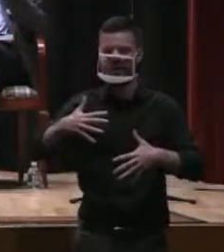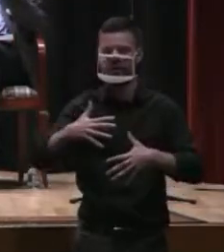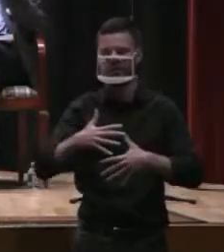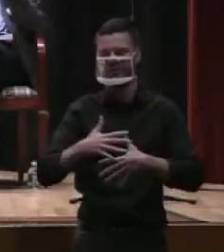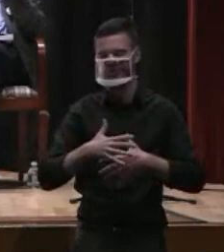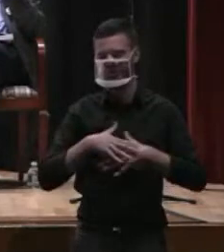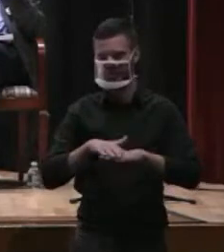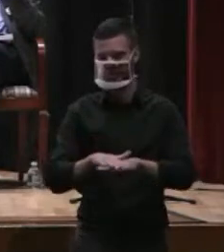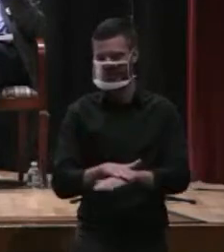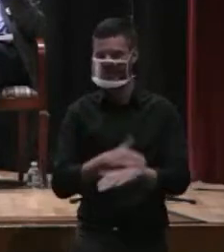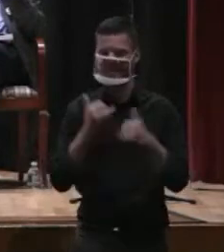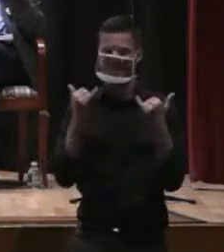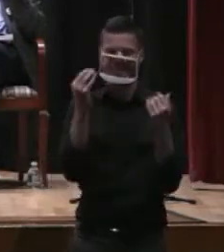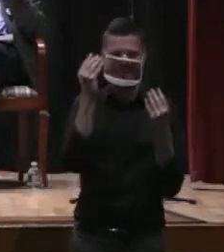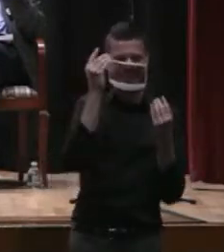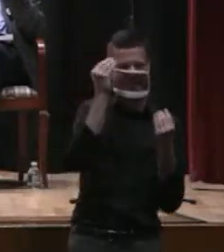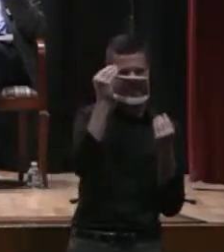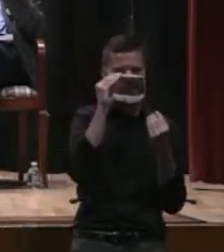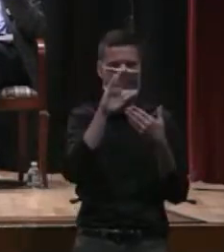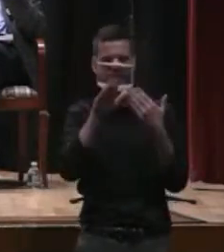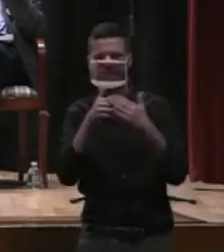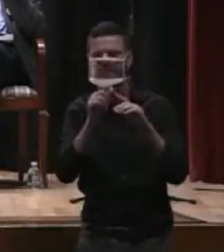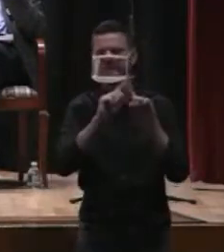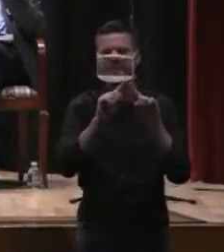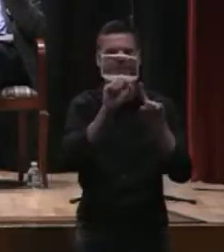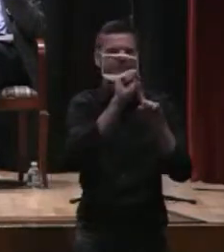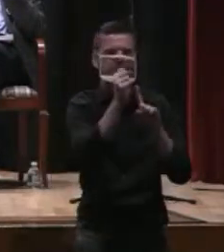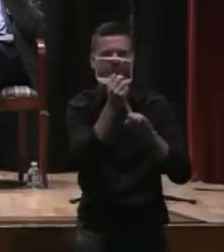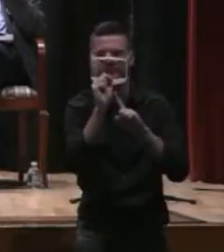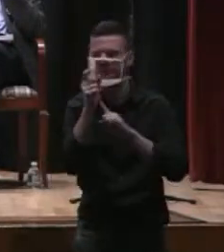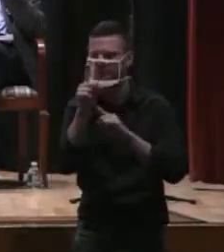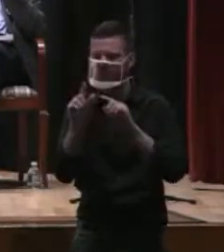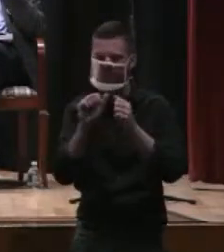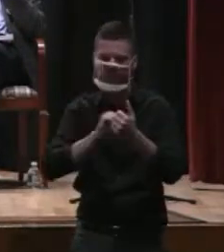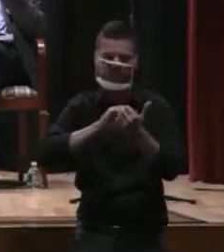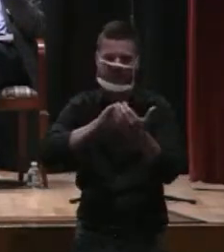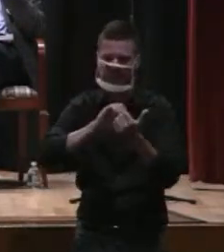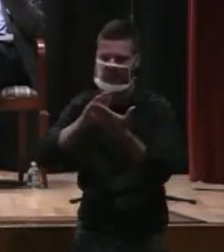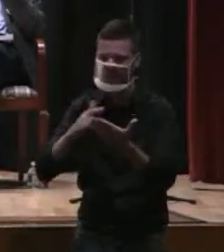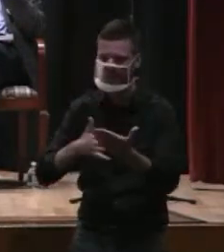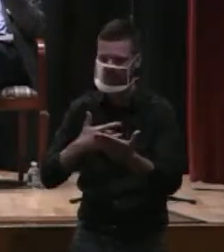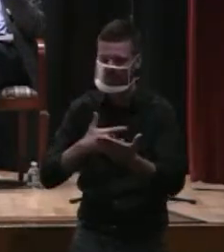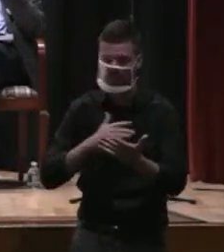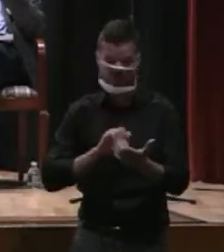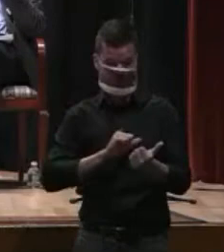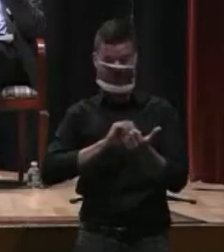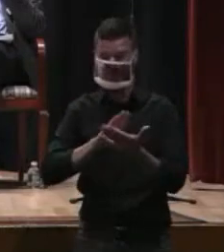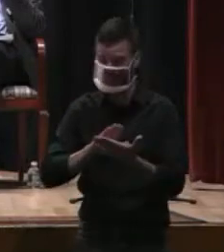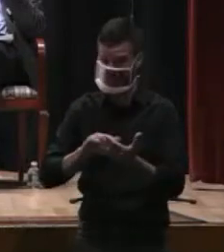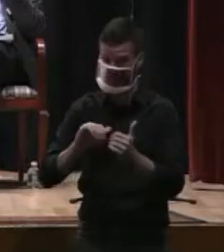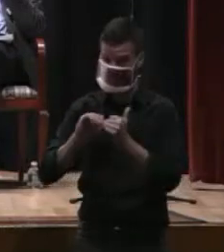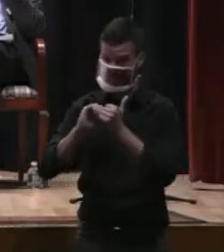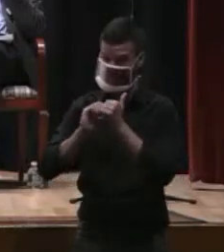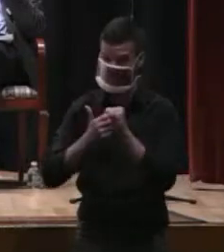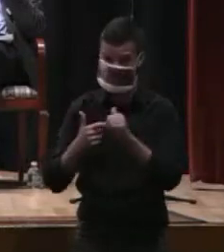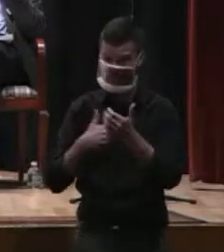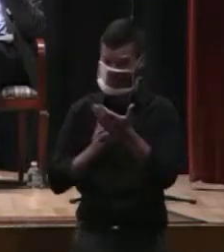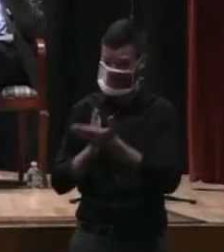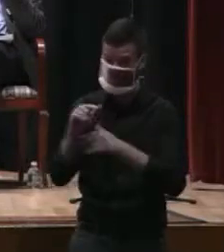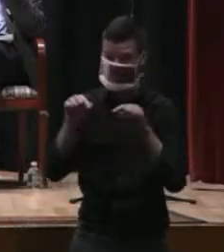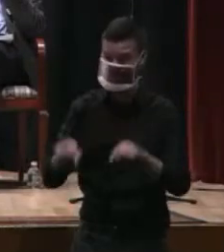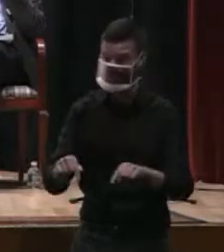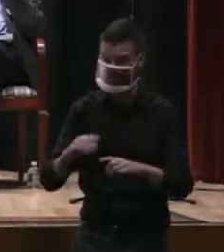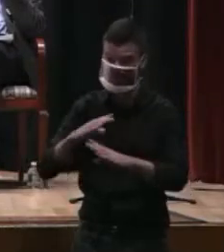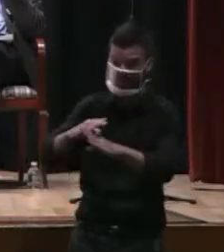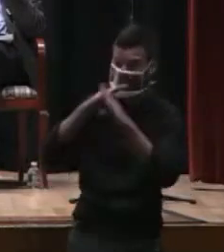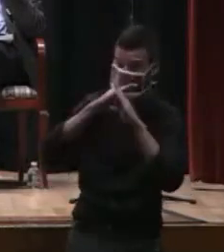of all the circumstances you faced, leaving you feeling as though there was no possible way out. All the